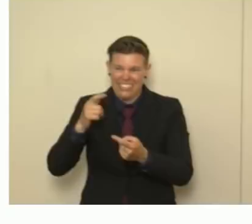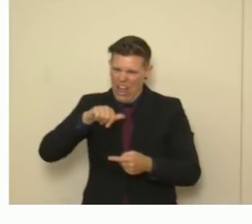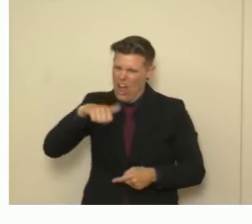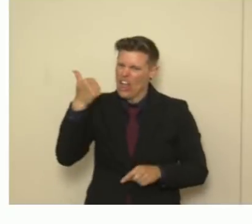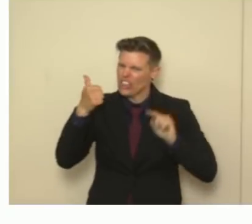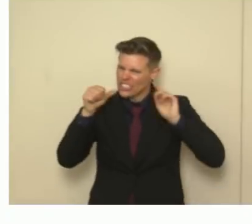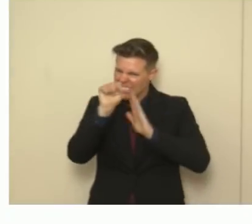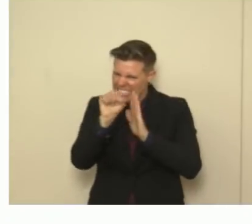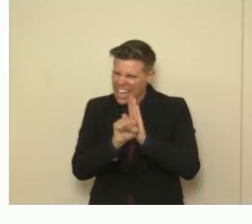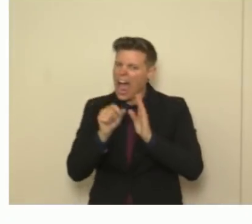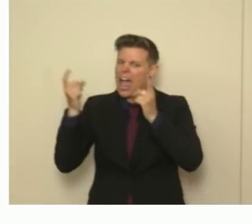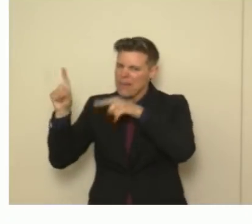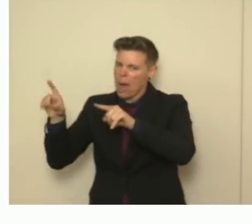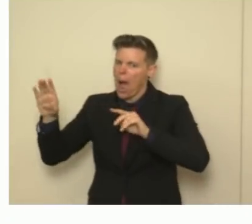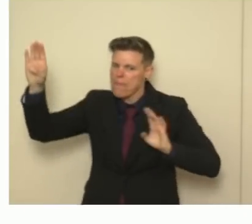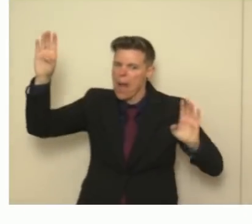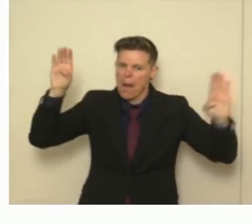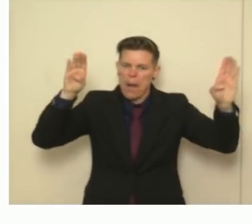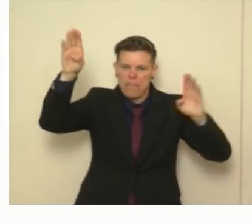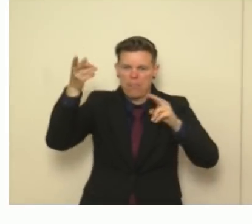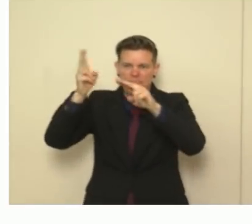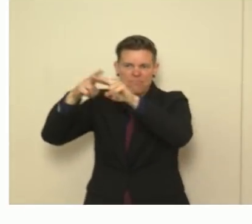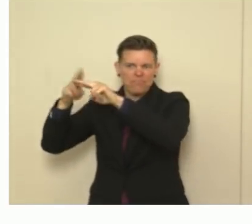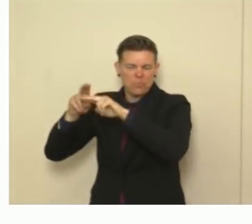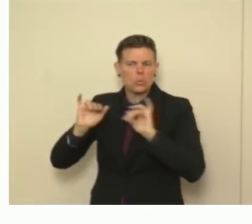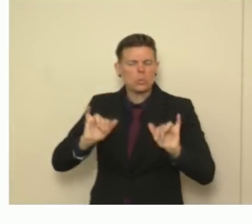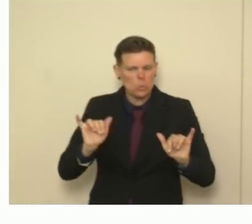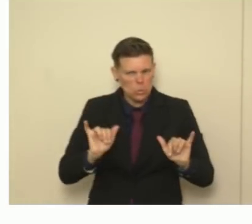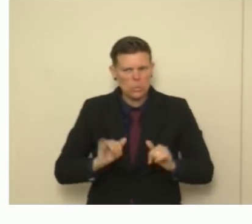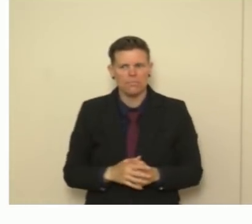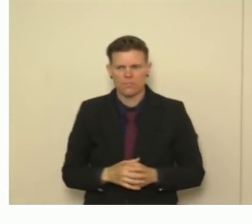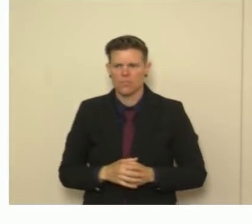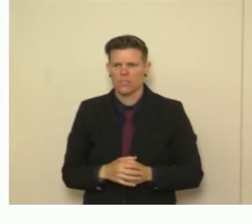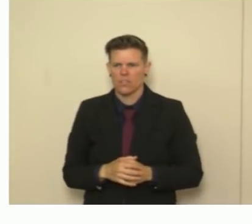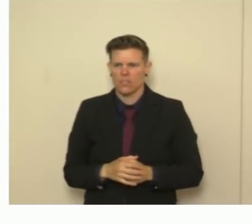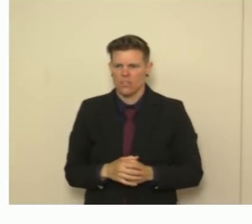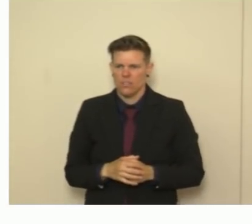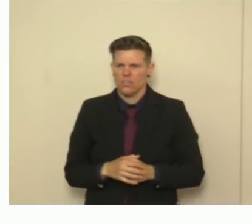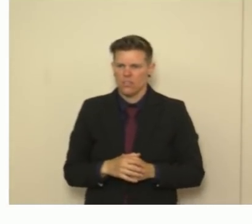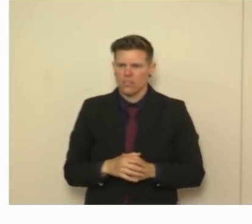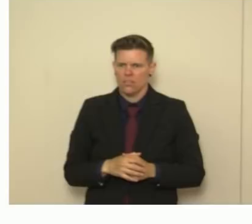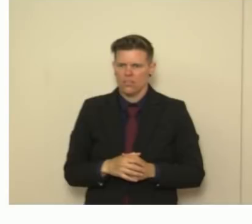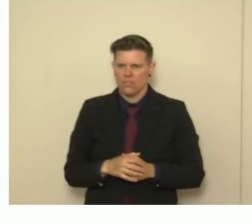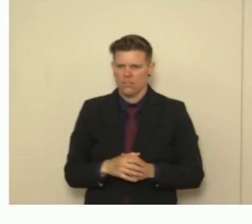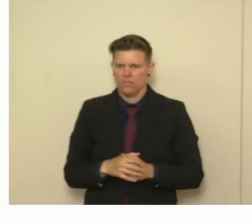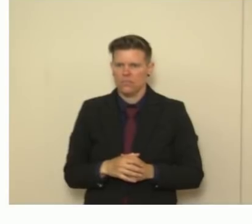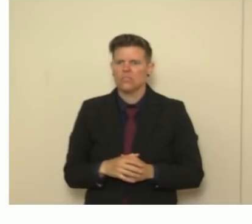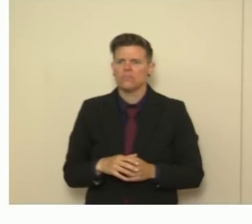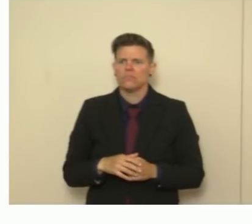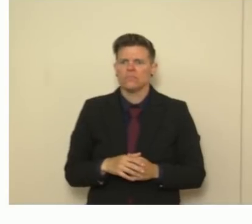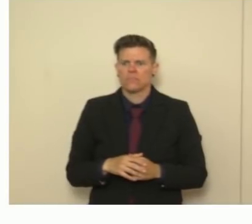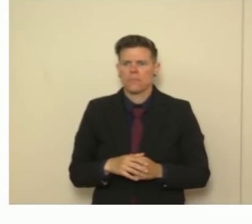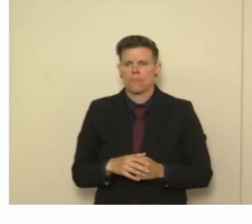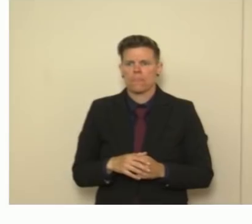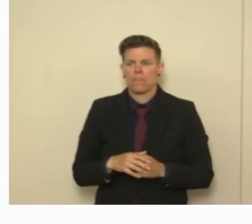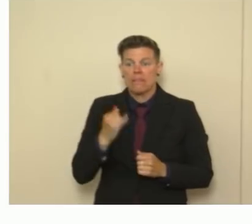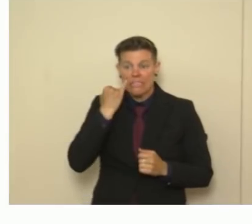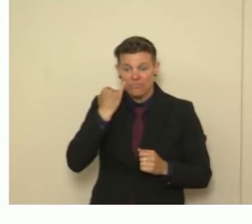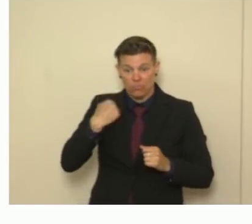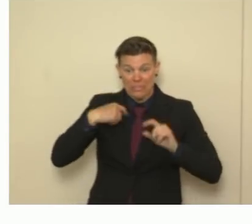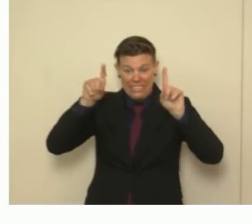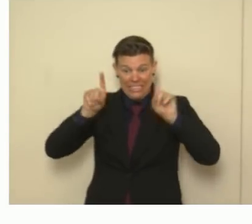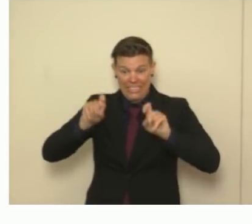that came up last time was, hey, what's the test positivity rate? You know, if we do test more